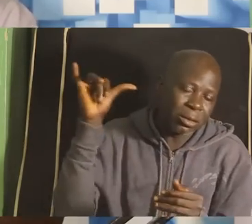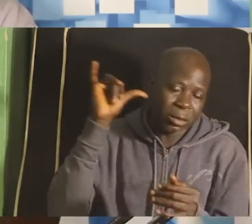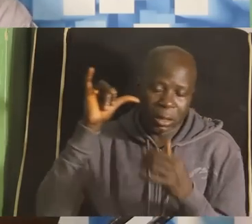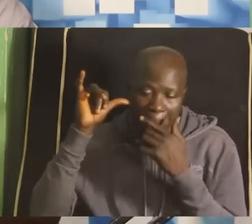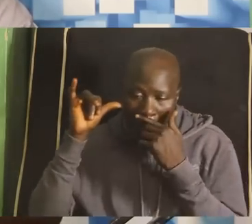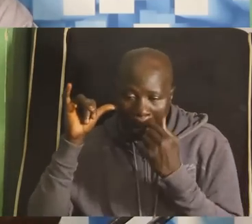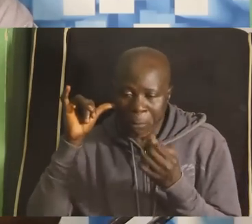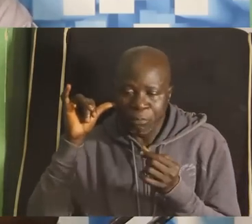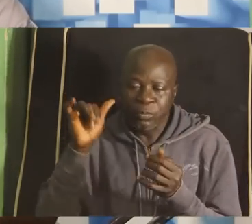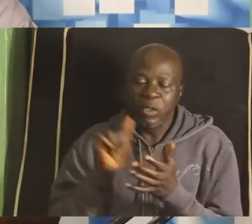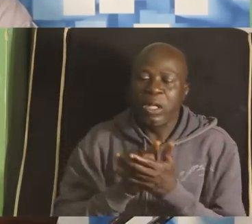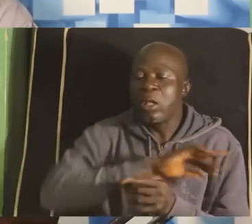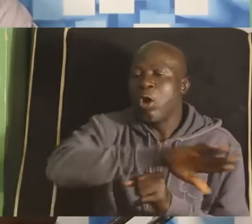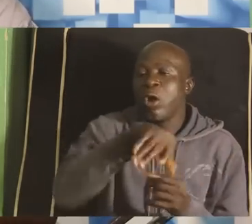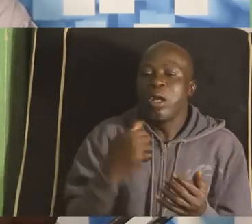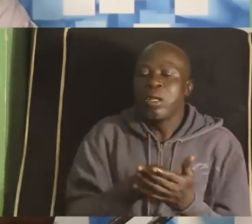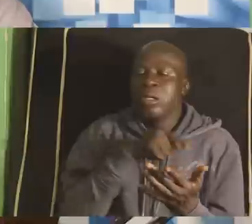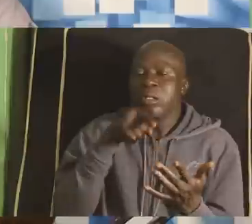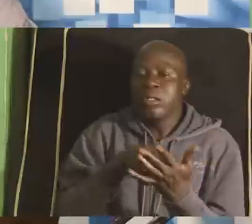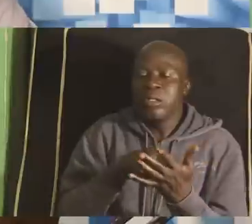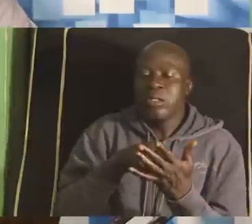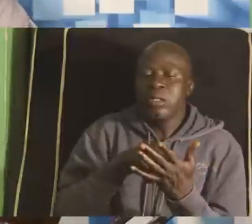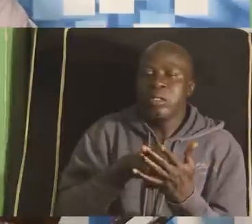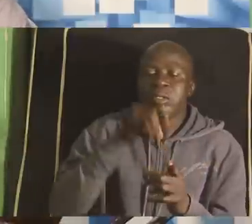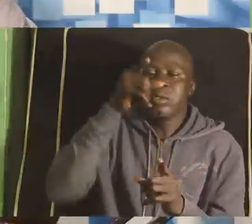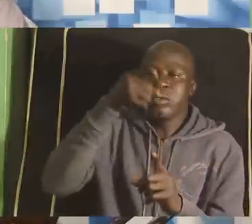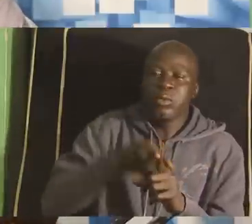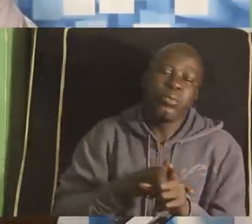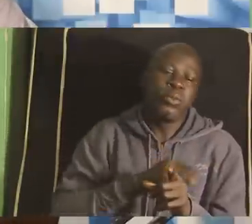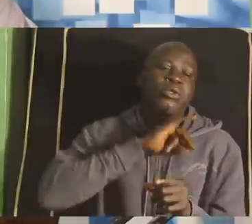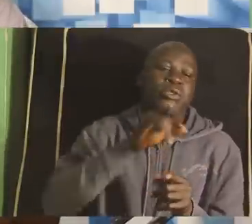Part of what I emphasize on it yesterday. This month is month that you